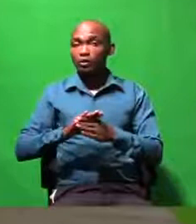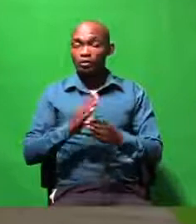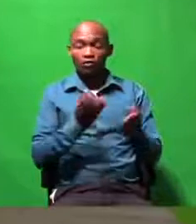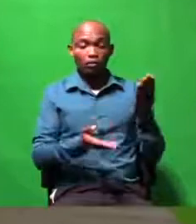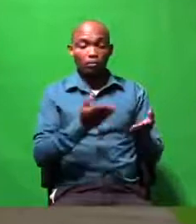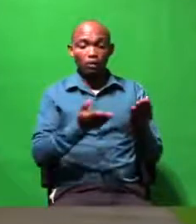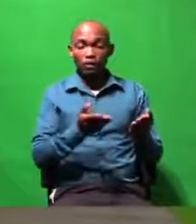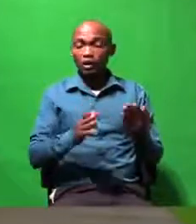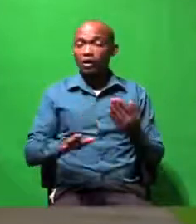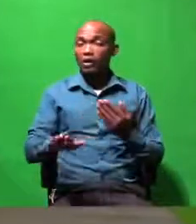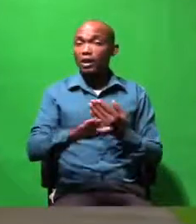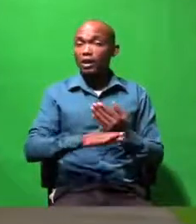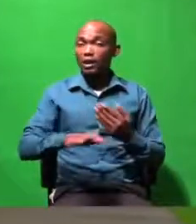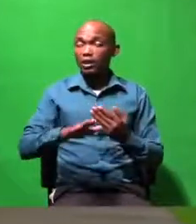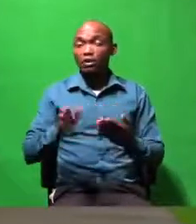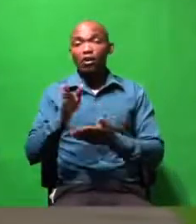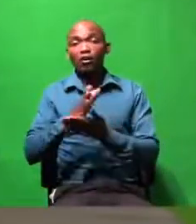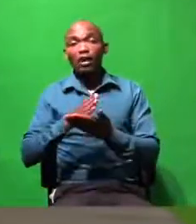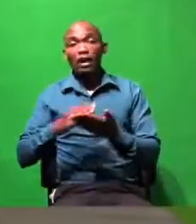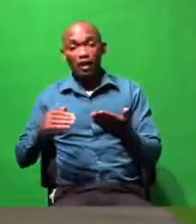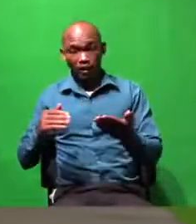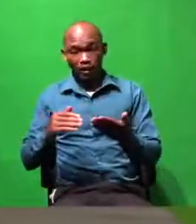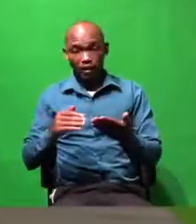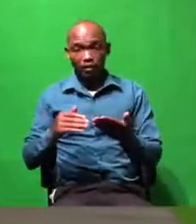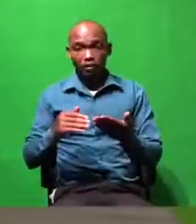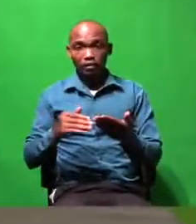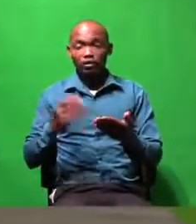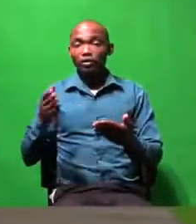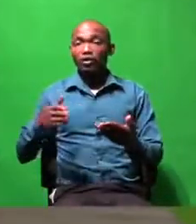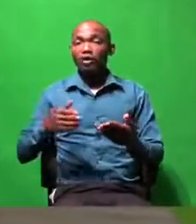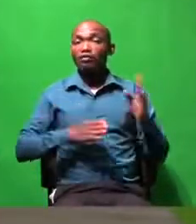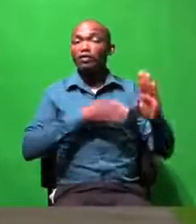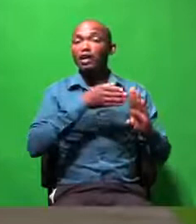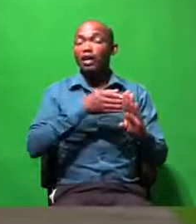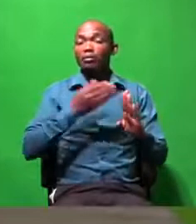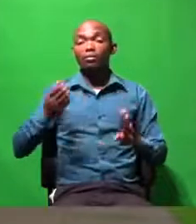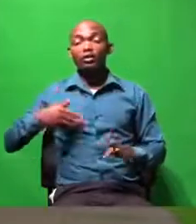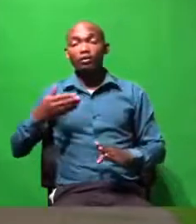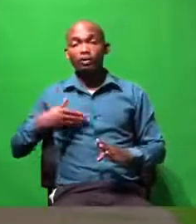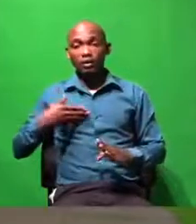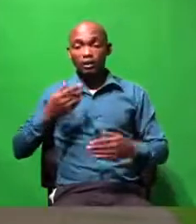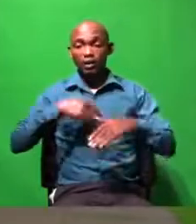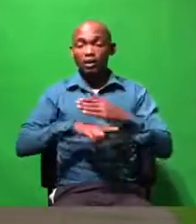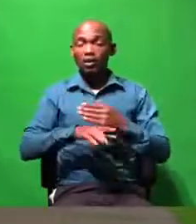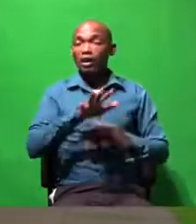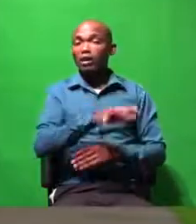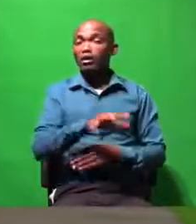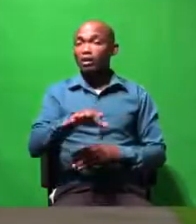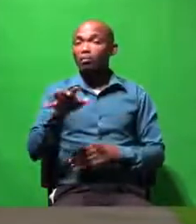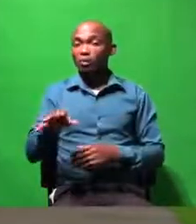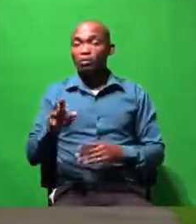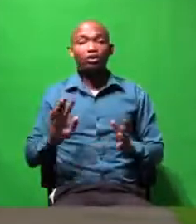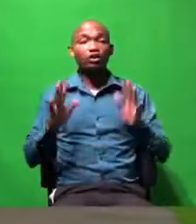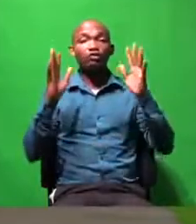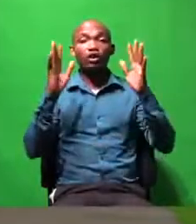to measure the area or whatever, what is the purpose they need in our environment we are living.